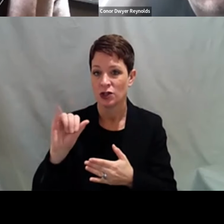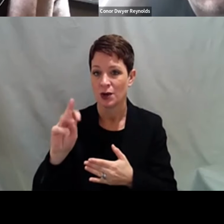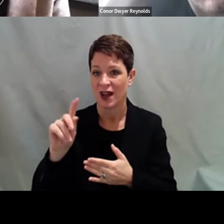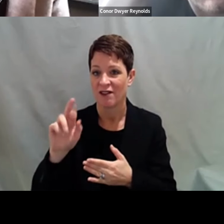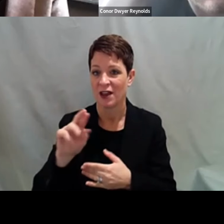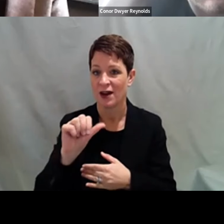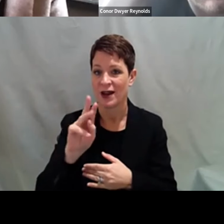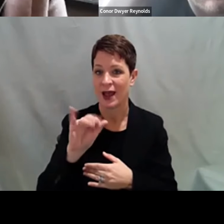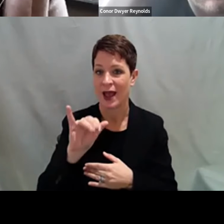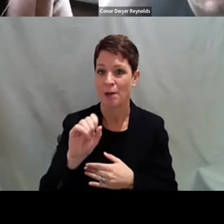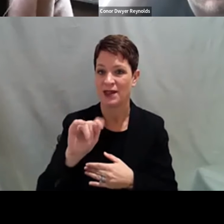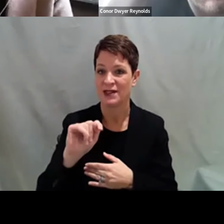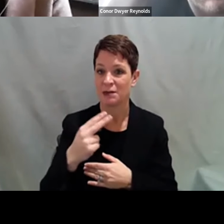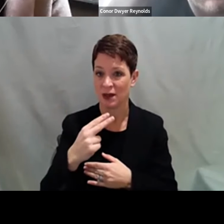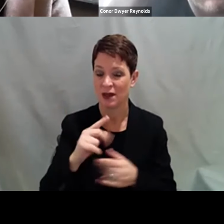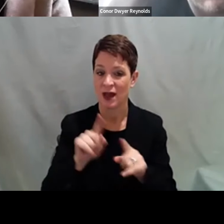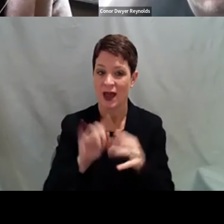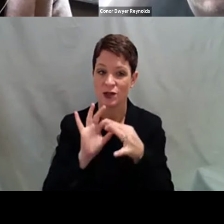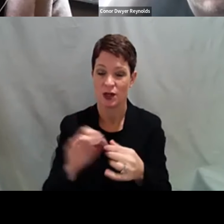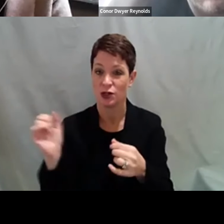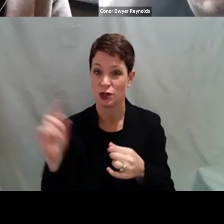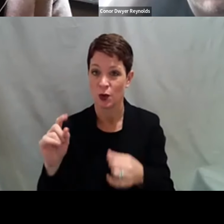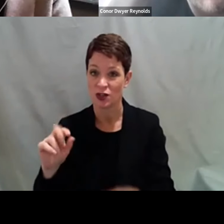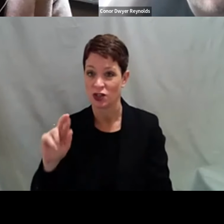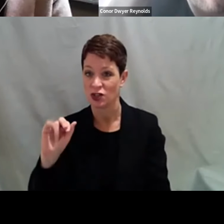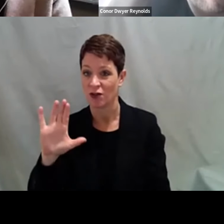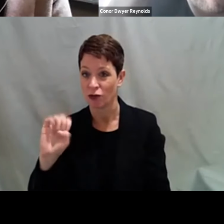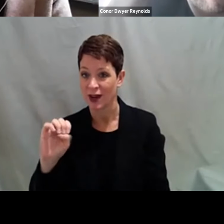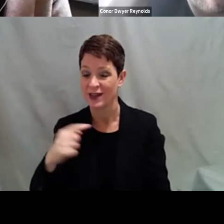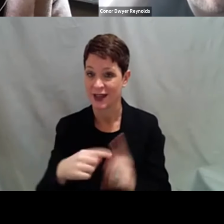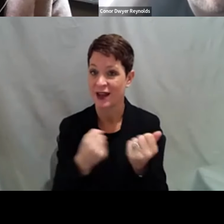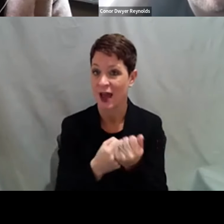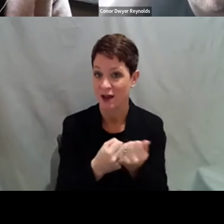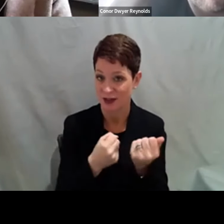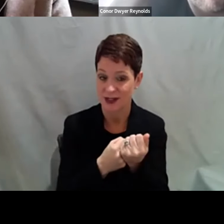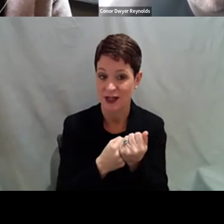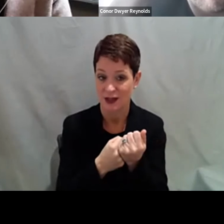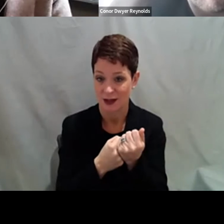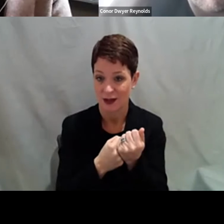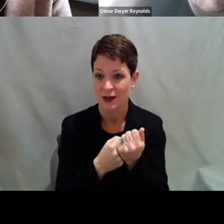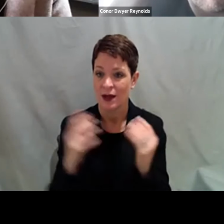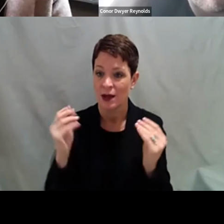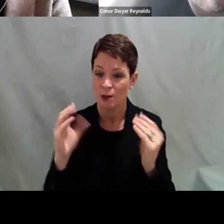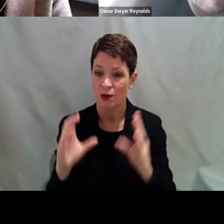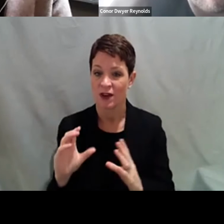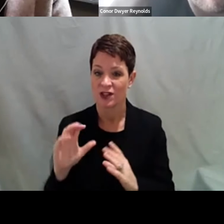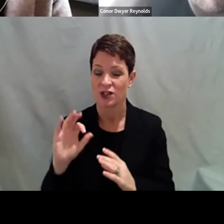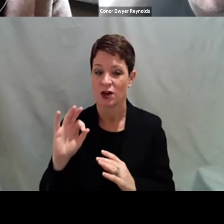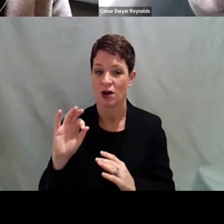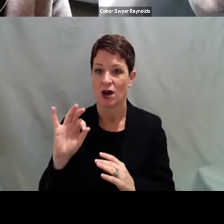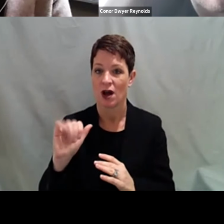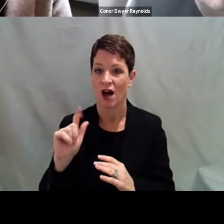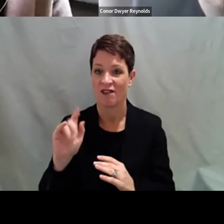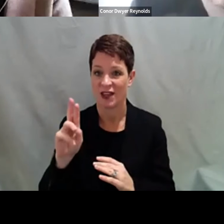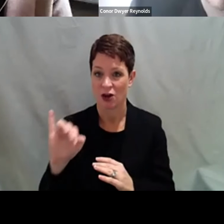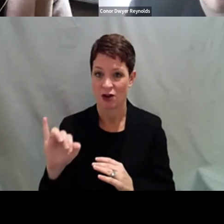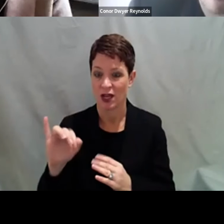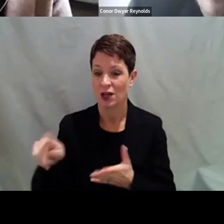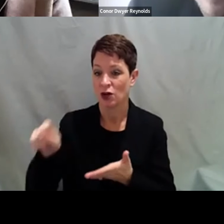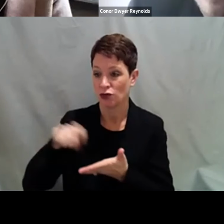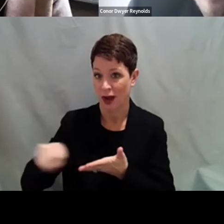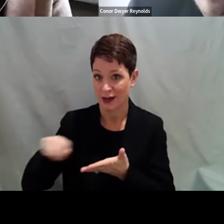Smith as it relates to questions of race and advocacy. And so Professor Alfieri